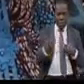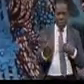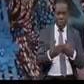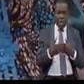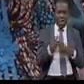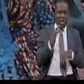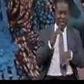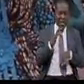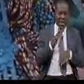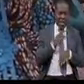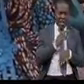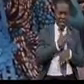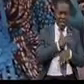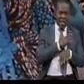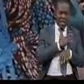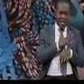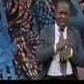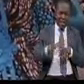He lift you higher.